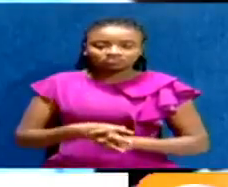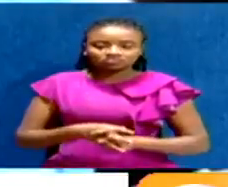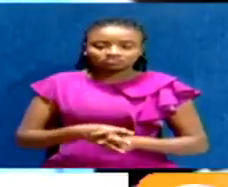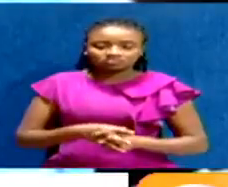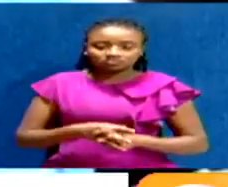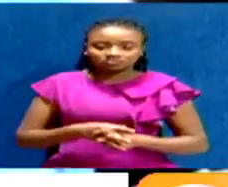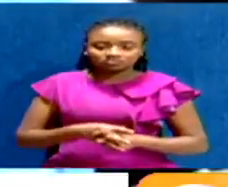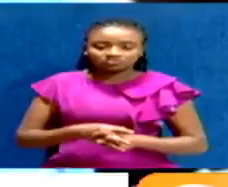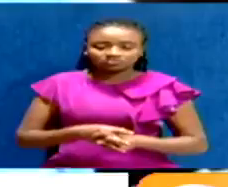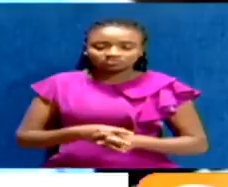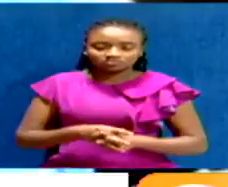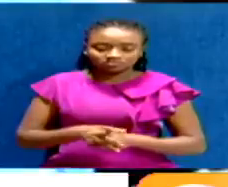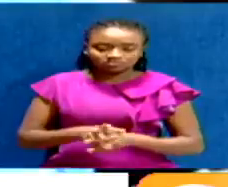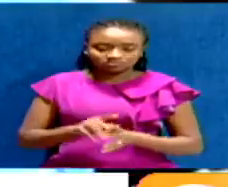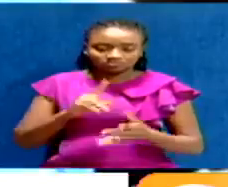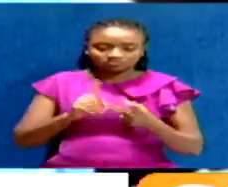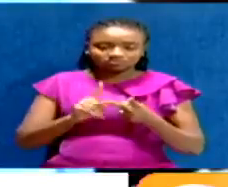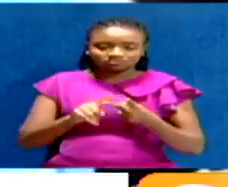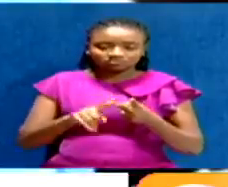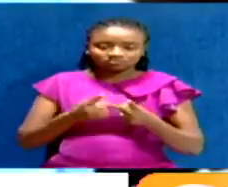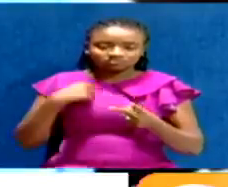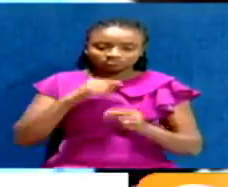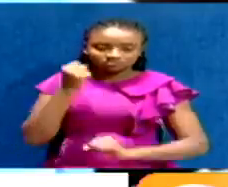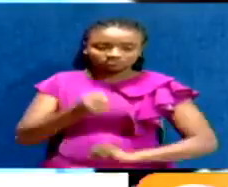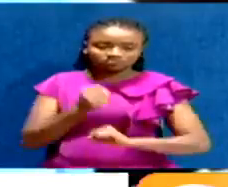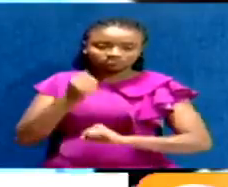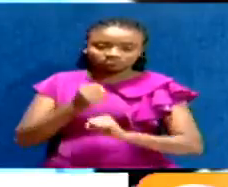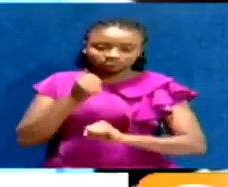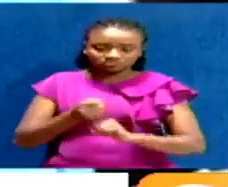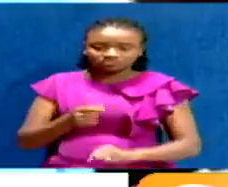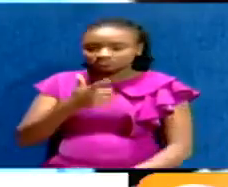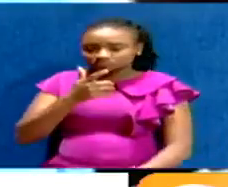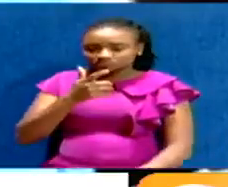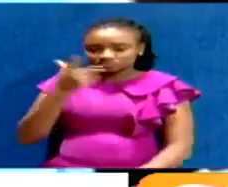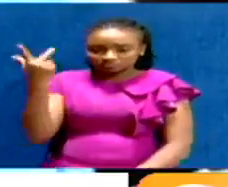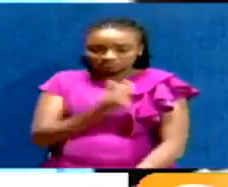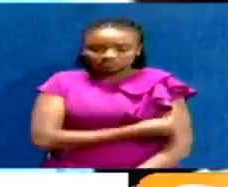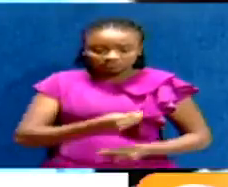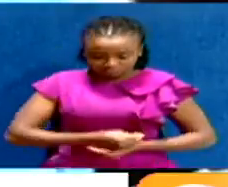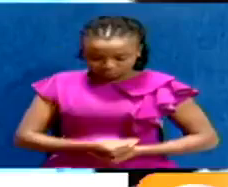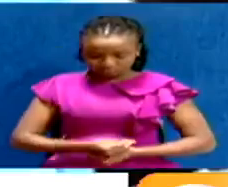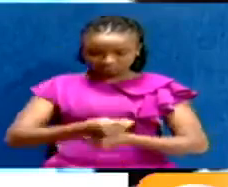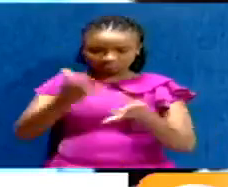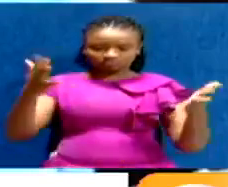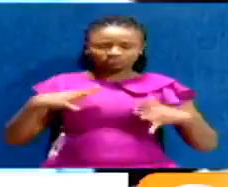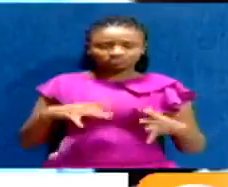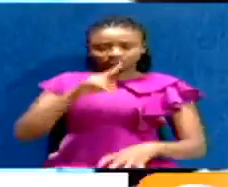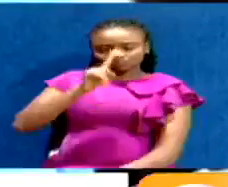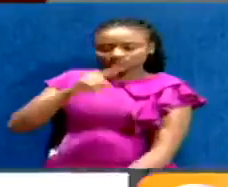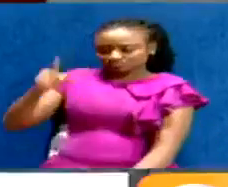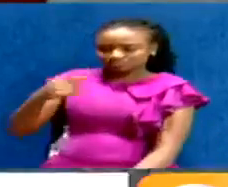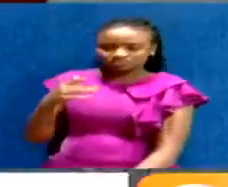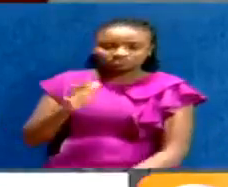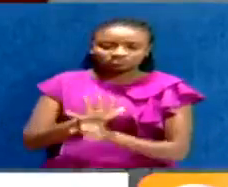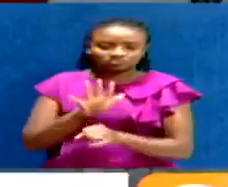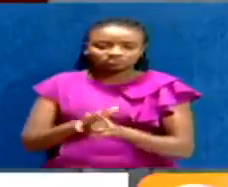Second, to support the delivery and rollout of vaccinations to millions more across